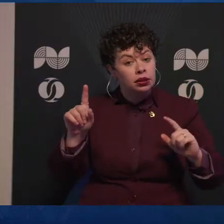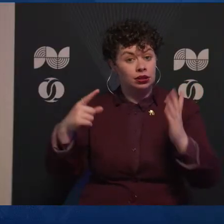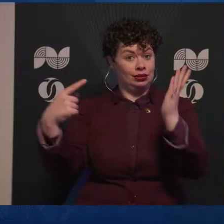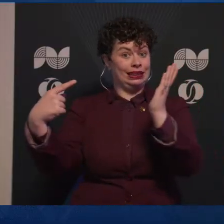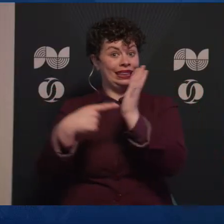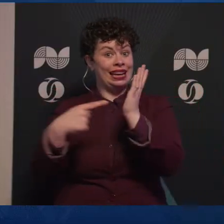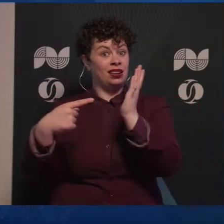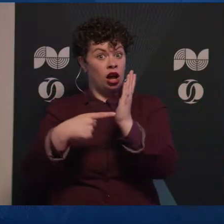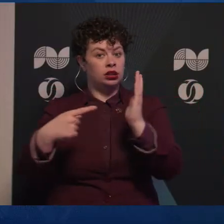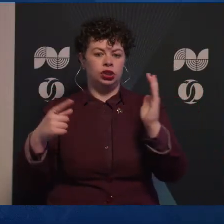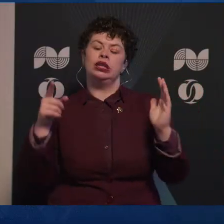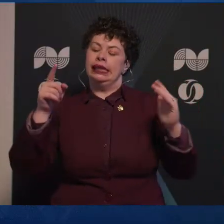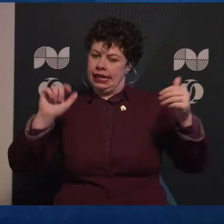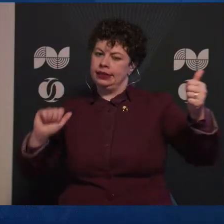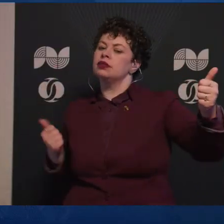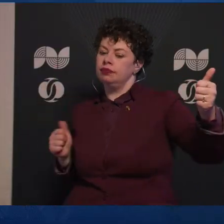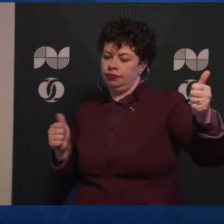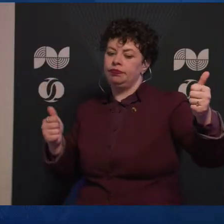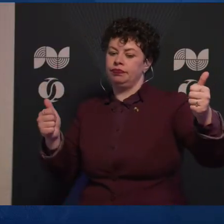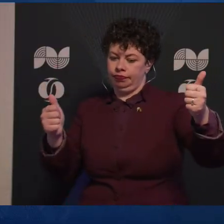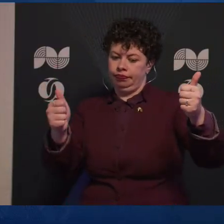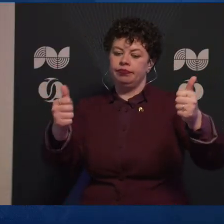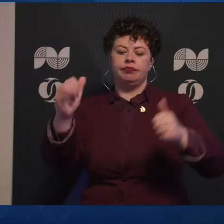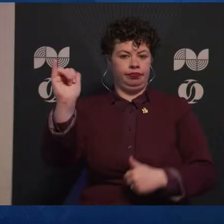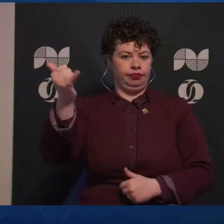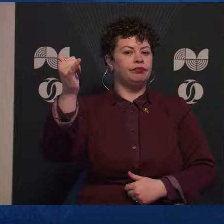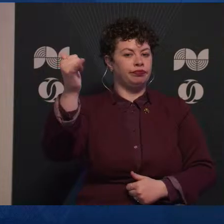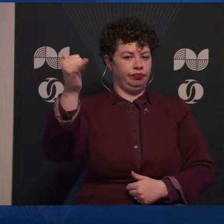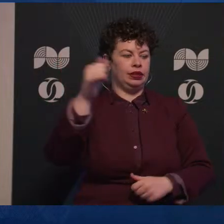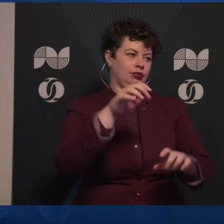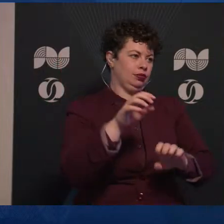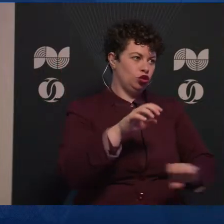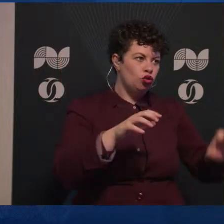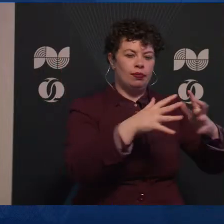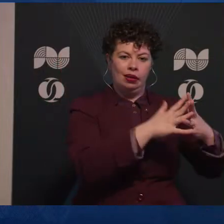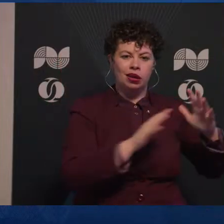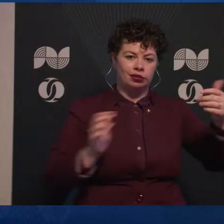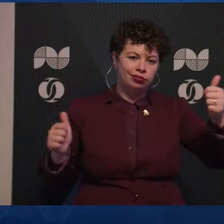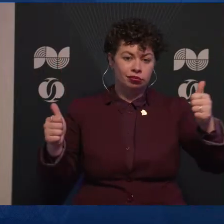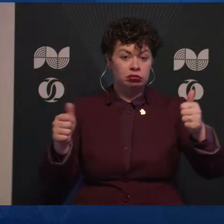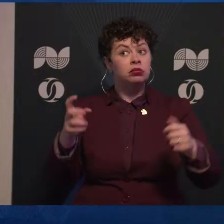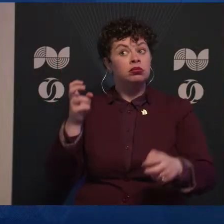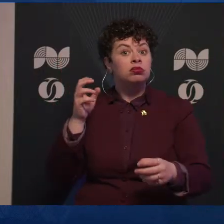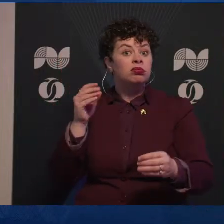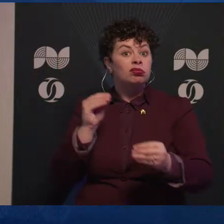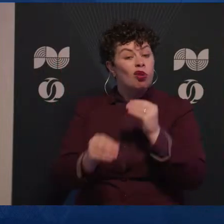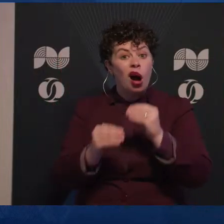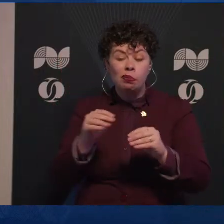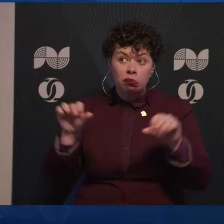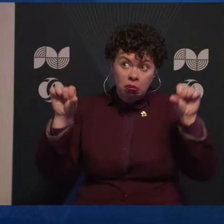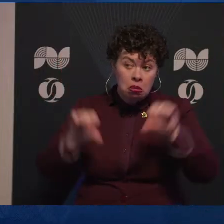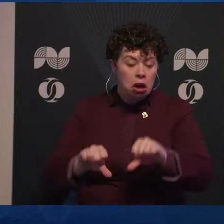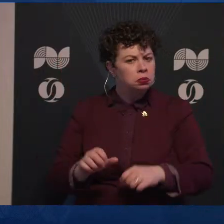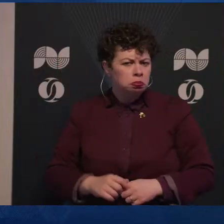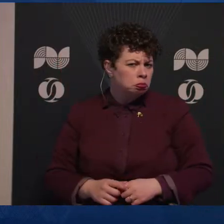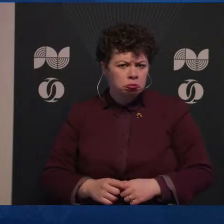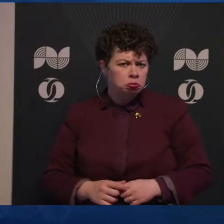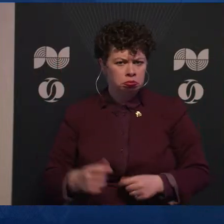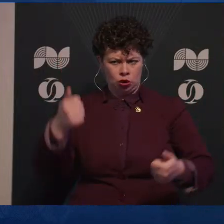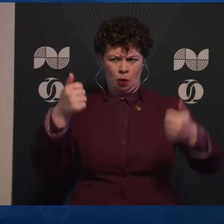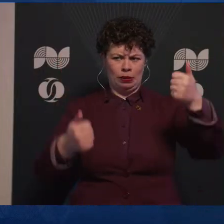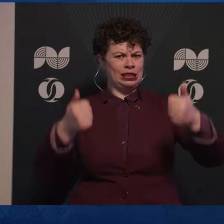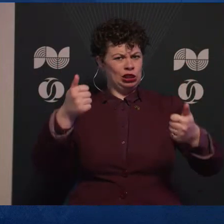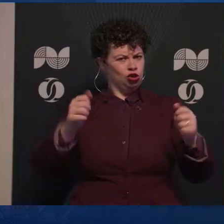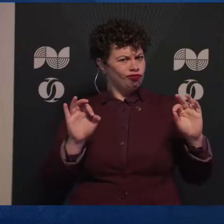technology. And that, again, in itself would not be a problem, even from the perspective of the competing